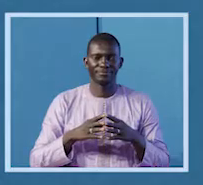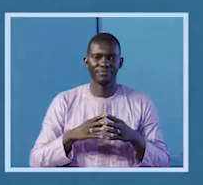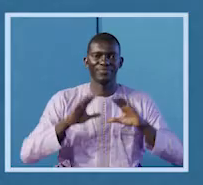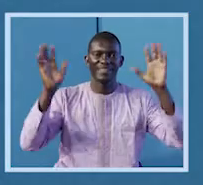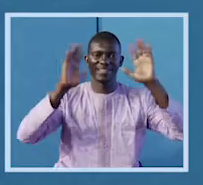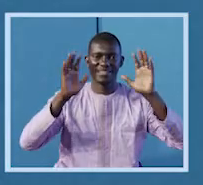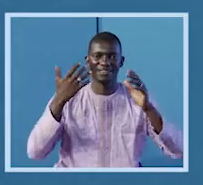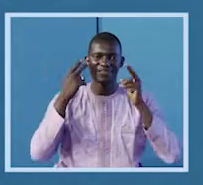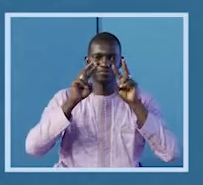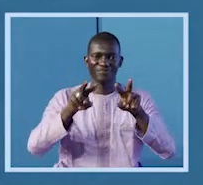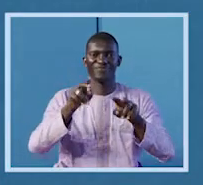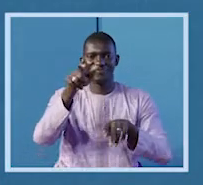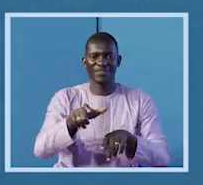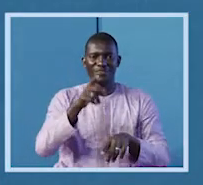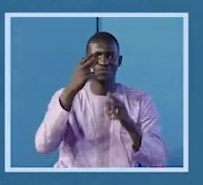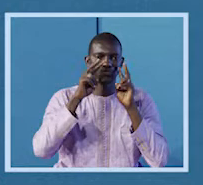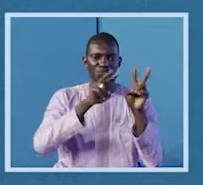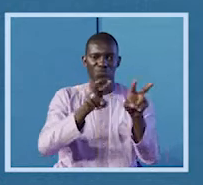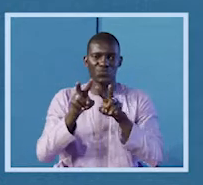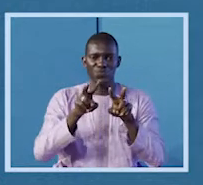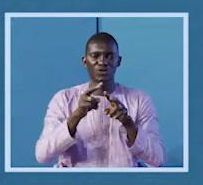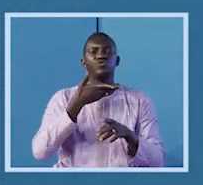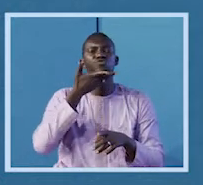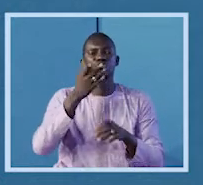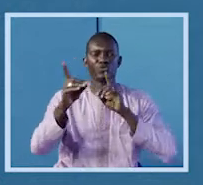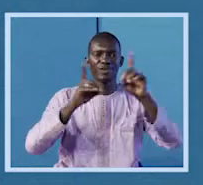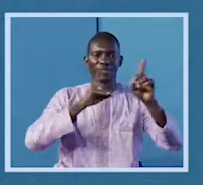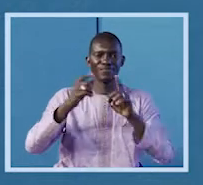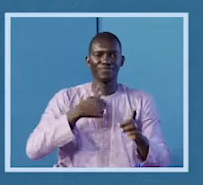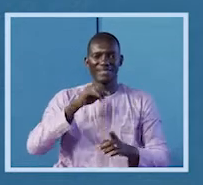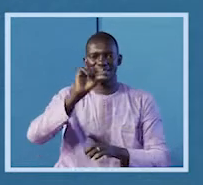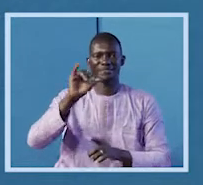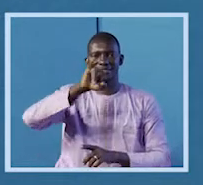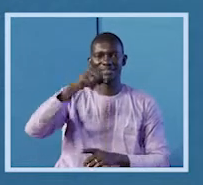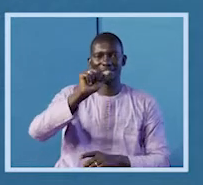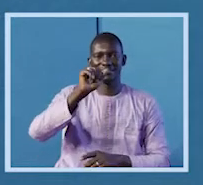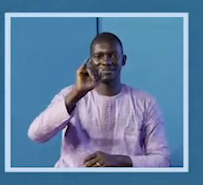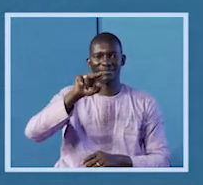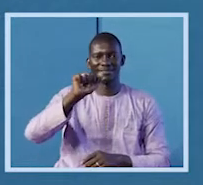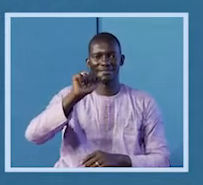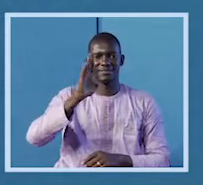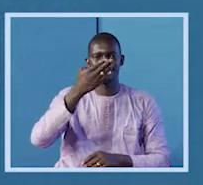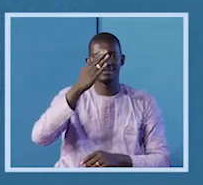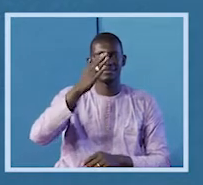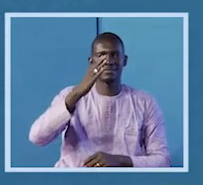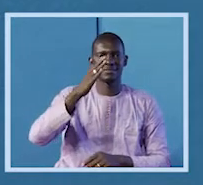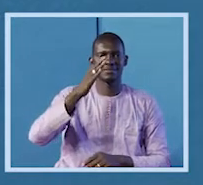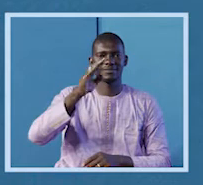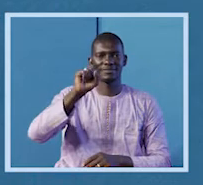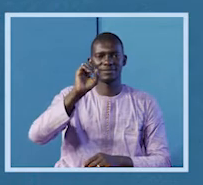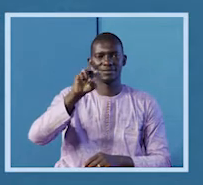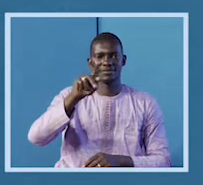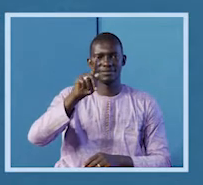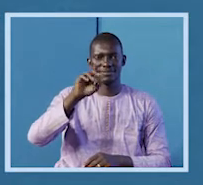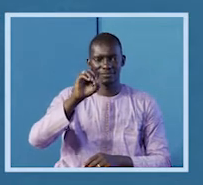Hello viewers, you're watching the Youth Dialogue and I am your host, Jana Basonko. It's always good to be back, and like I mentioned on my